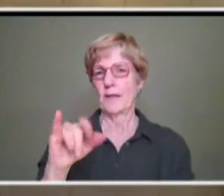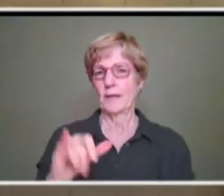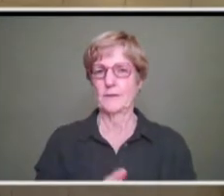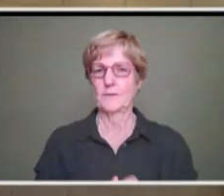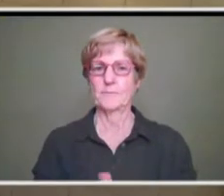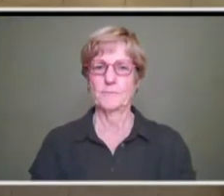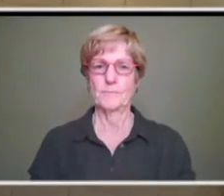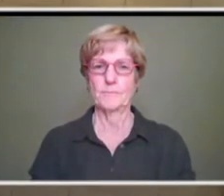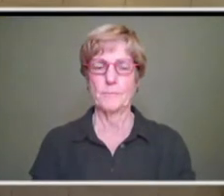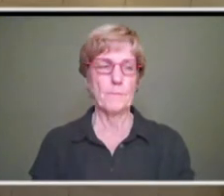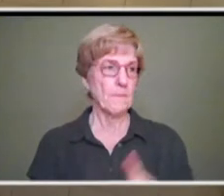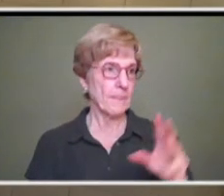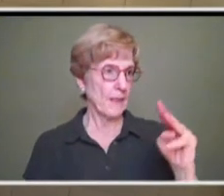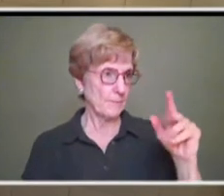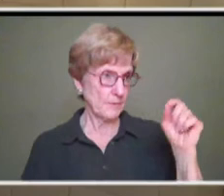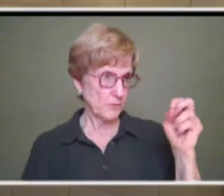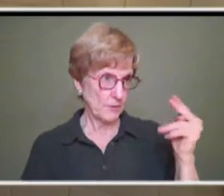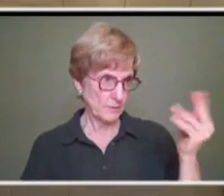Ms Johnson